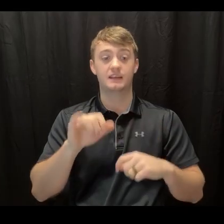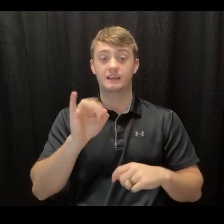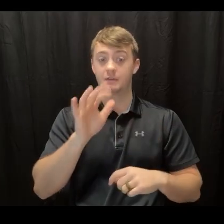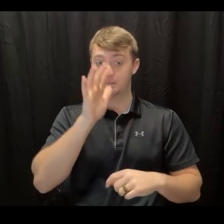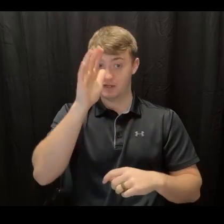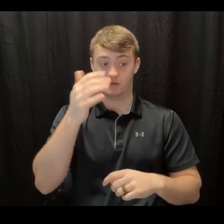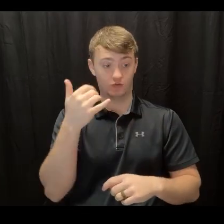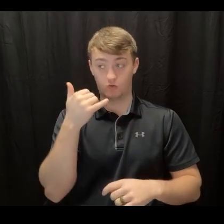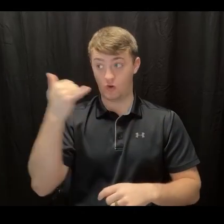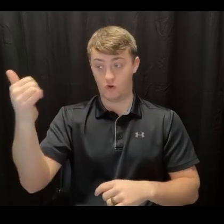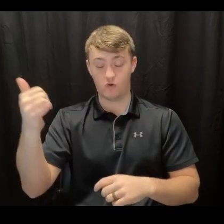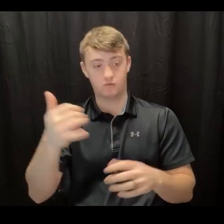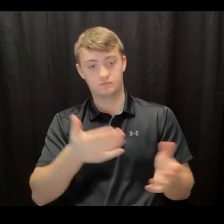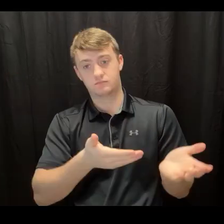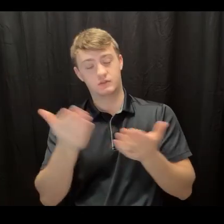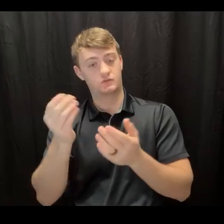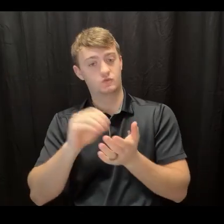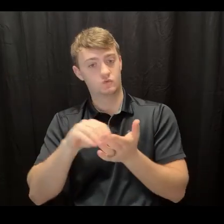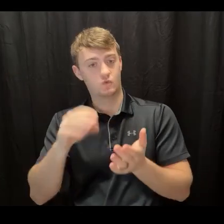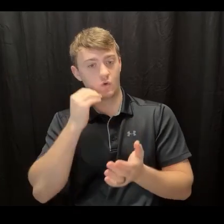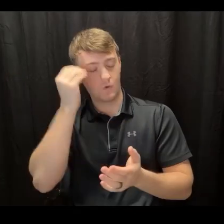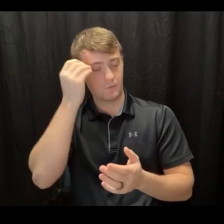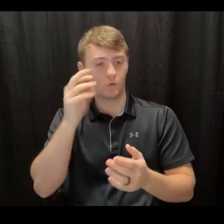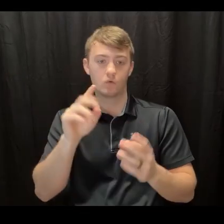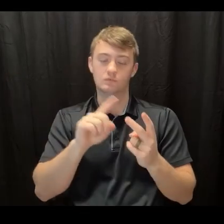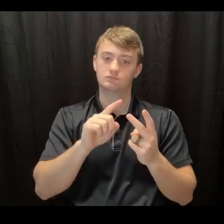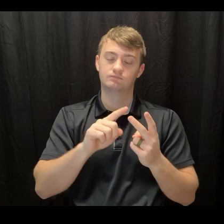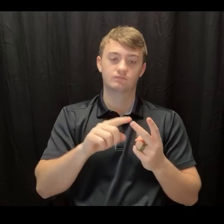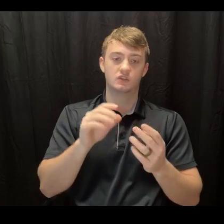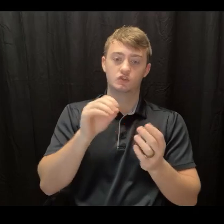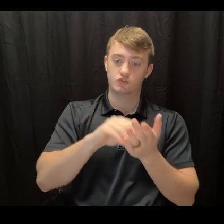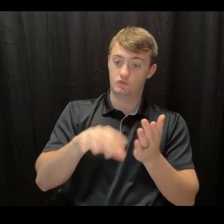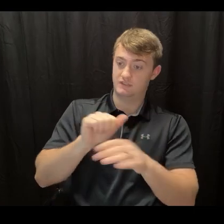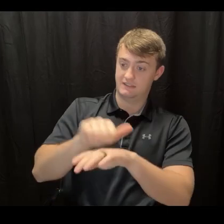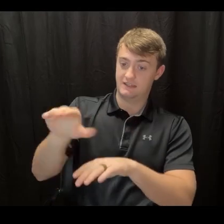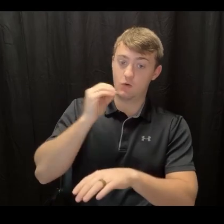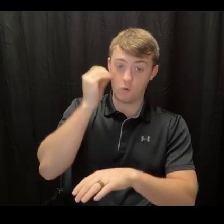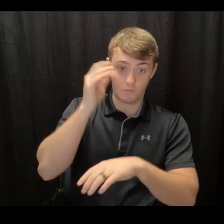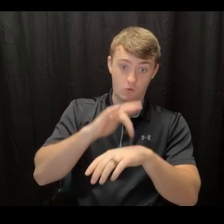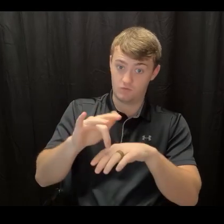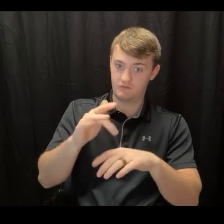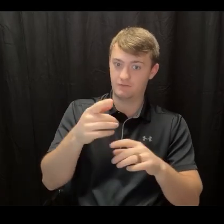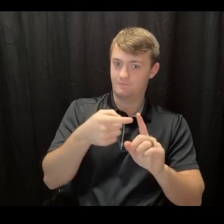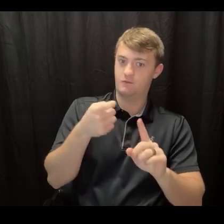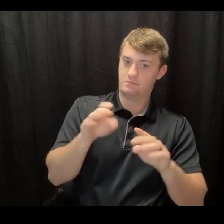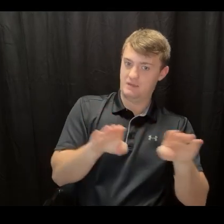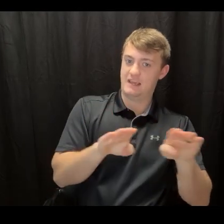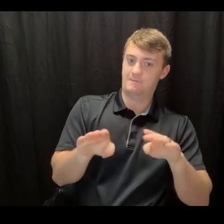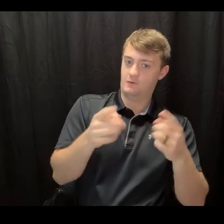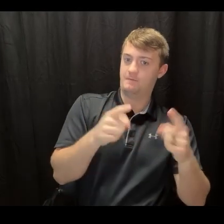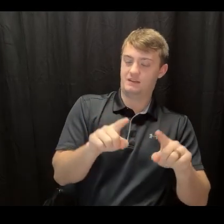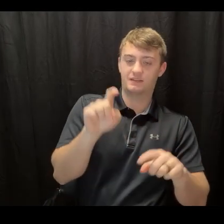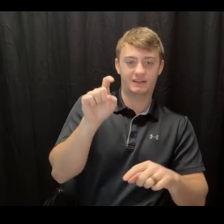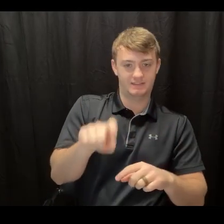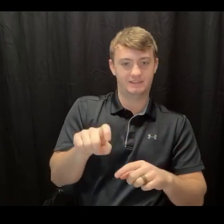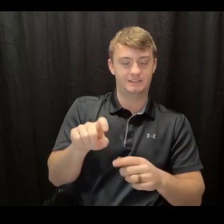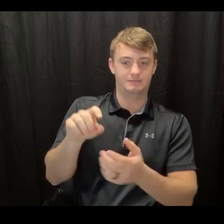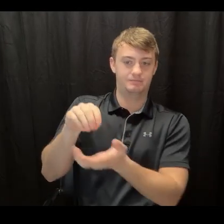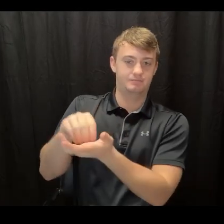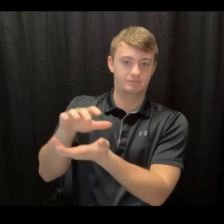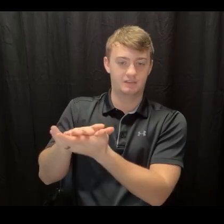parent is called to take a student home, or if a student is sent home early as a result of a behavior event, this must